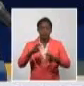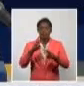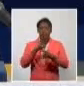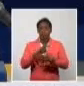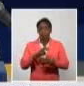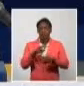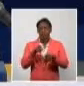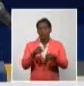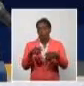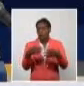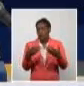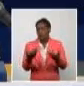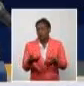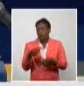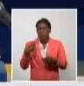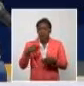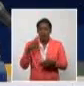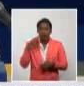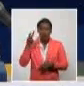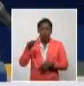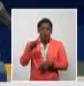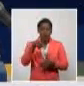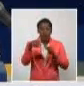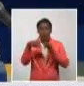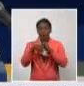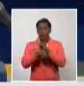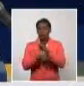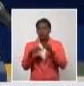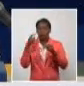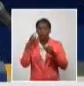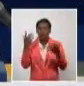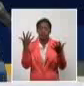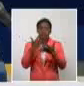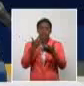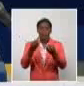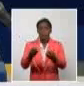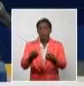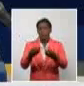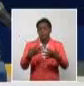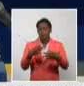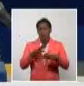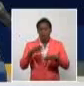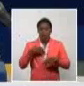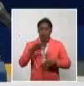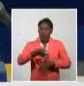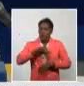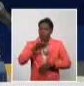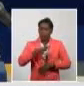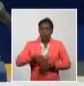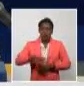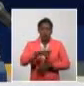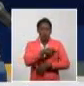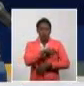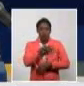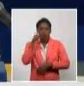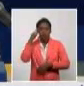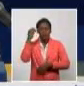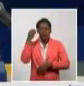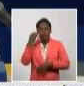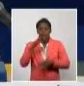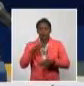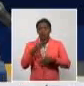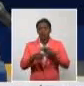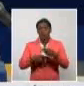the actions necessary until the last place where a person might have been in contact with